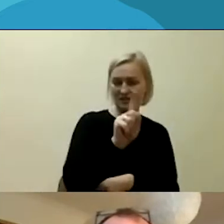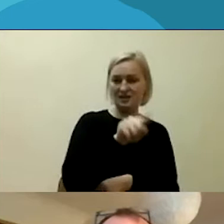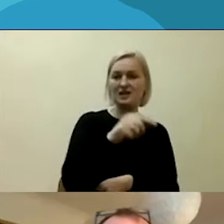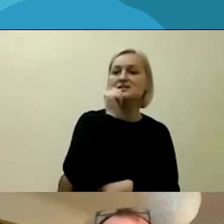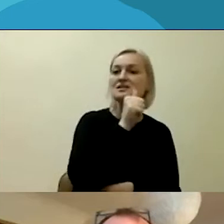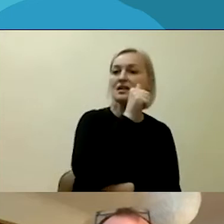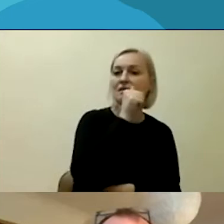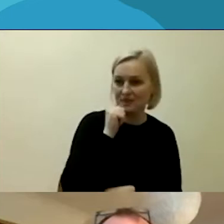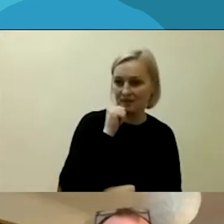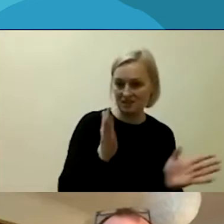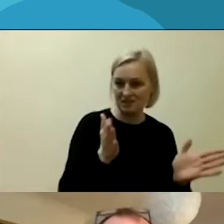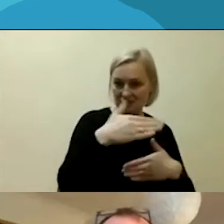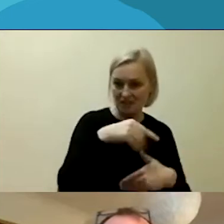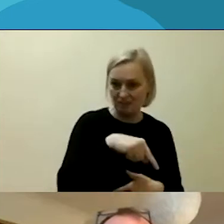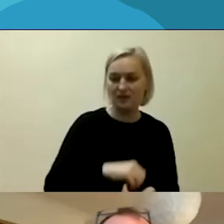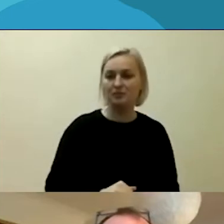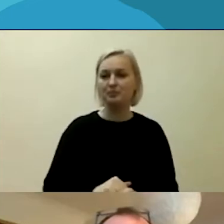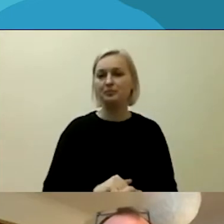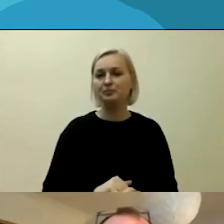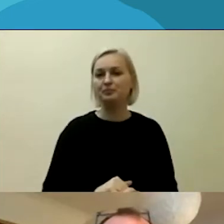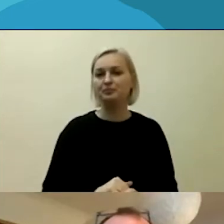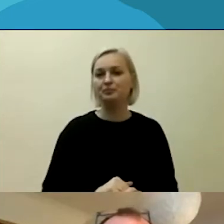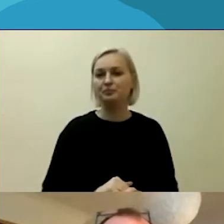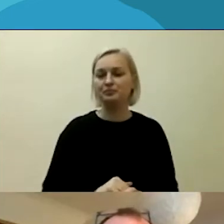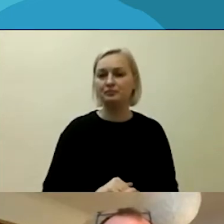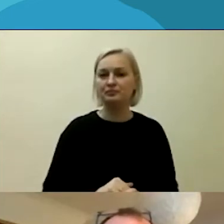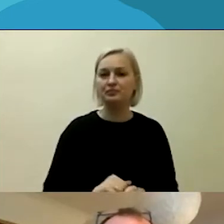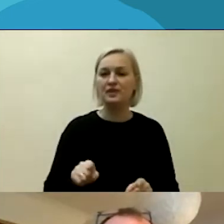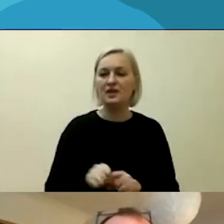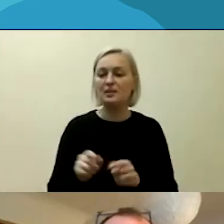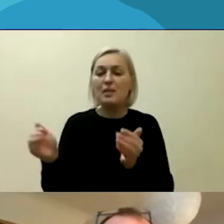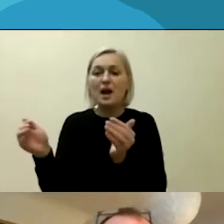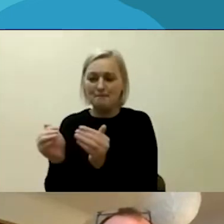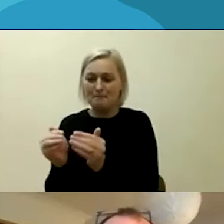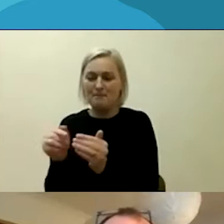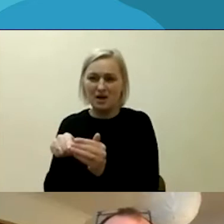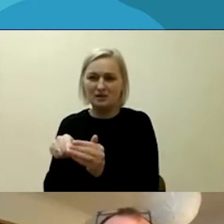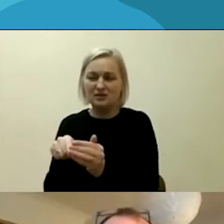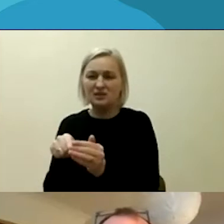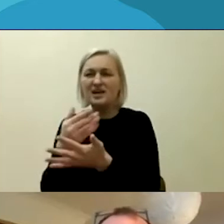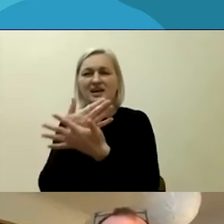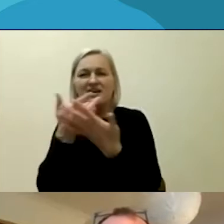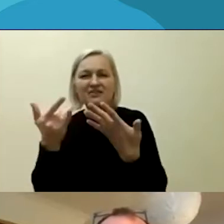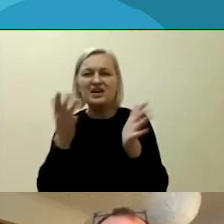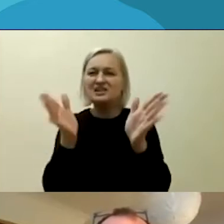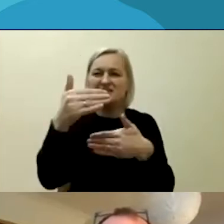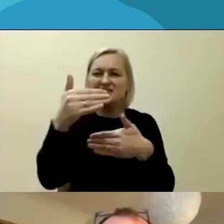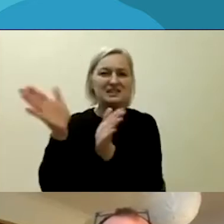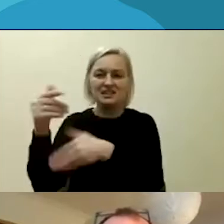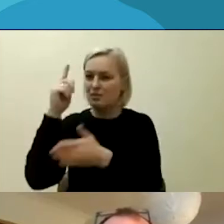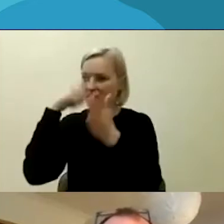that minorities have in official systems. It can be anonymous if somebody wants to report anonymously. It is